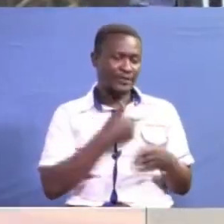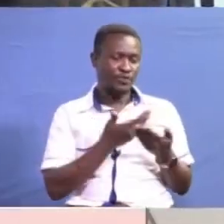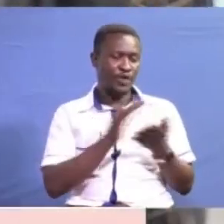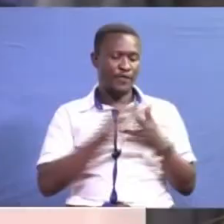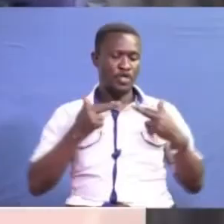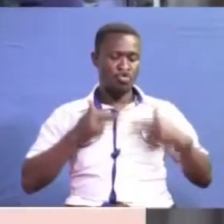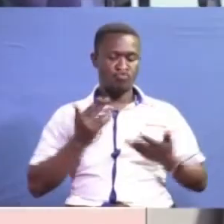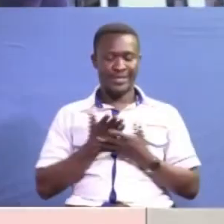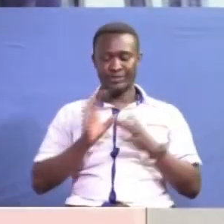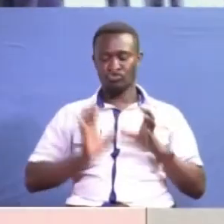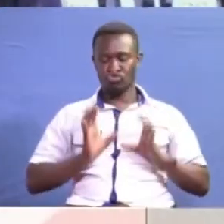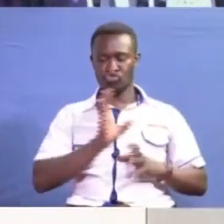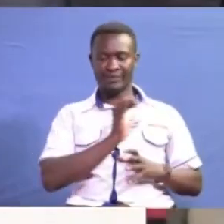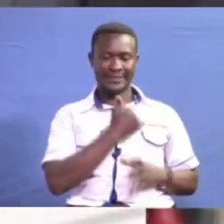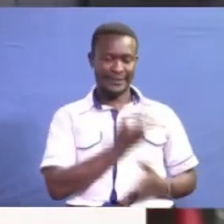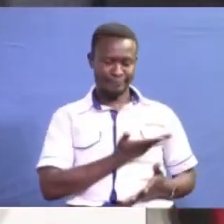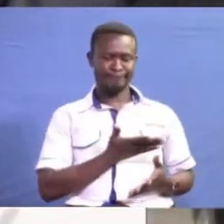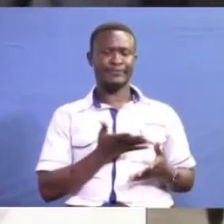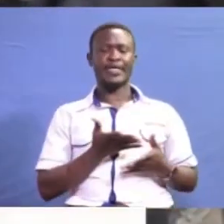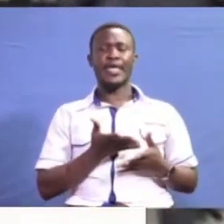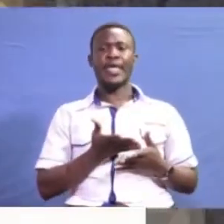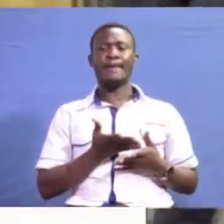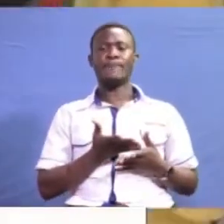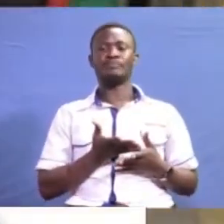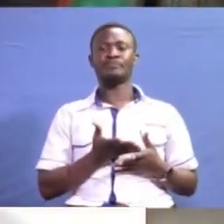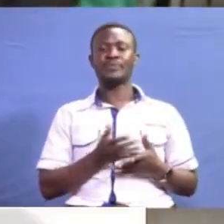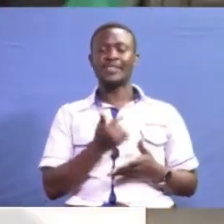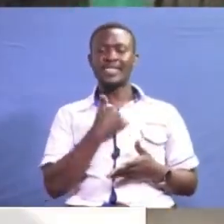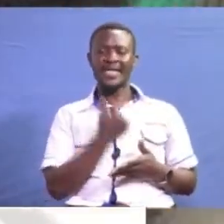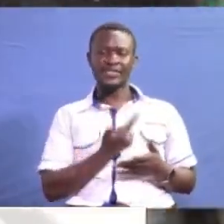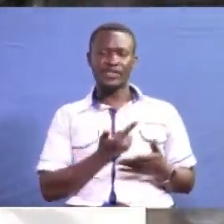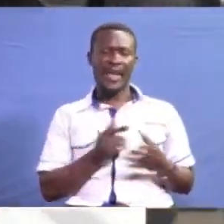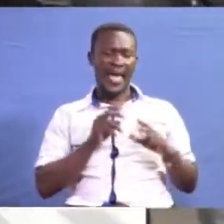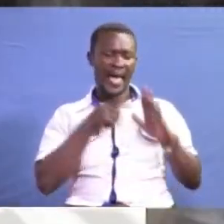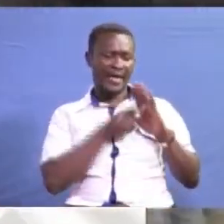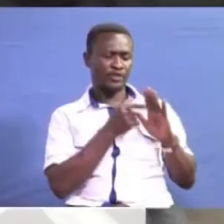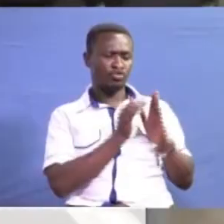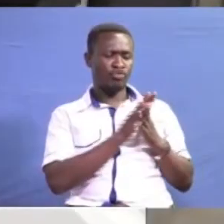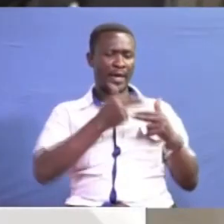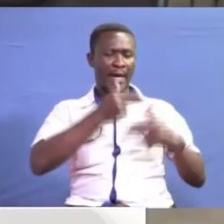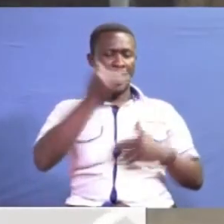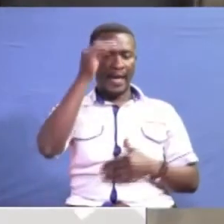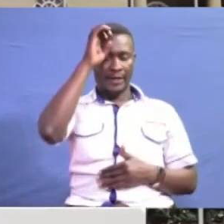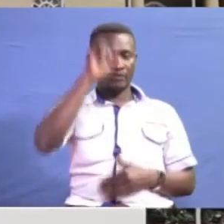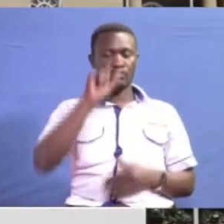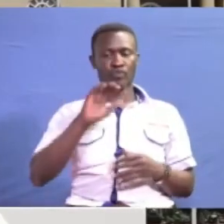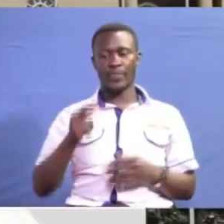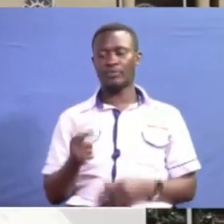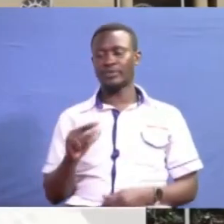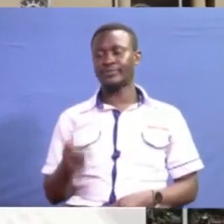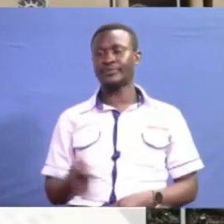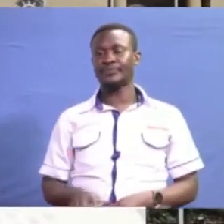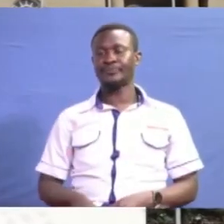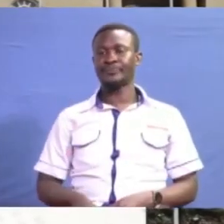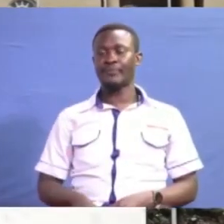Rights Commission, arguing the model is discriminatory and denies access to higher education for thousands. The